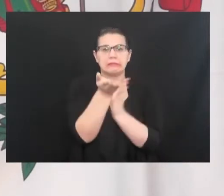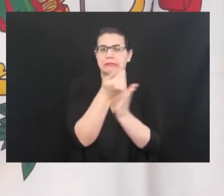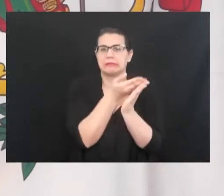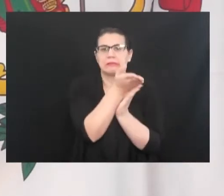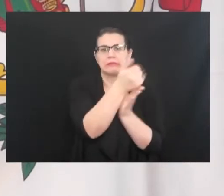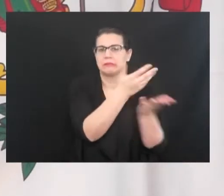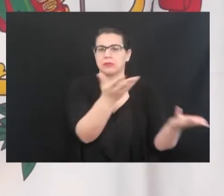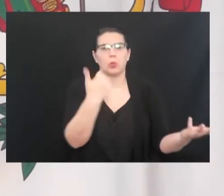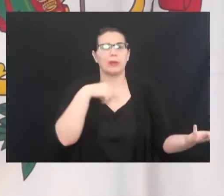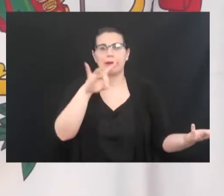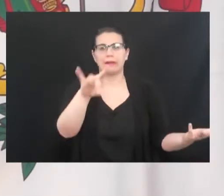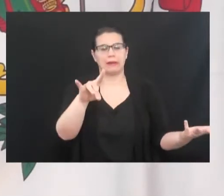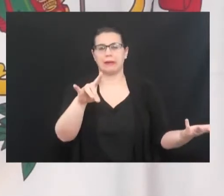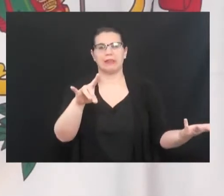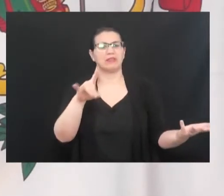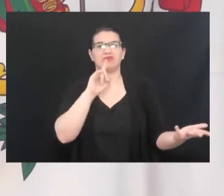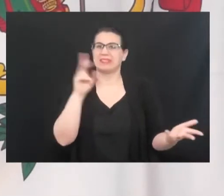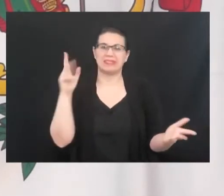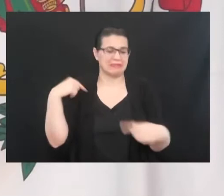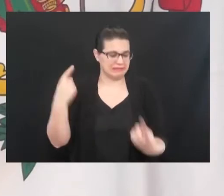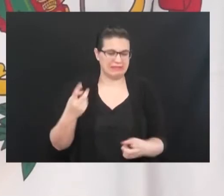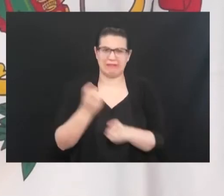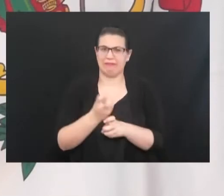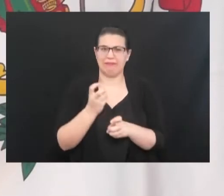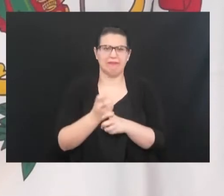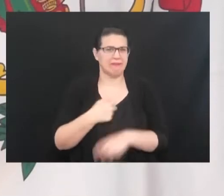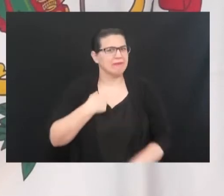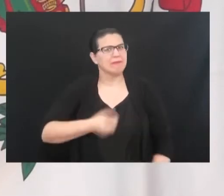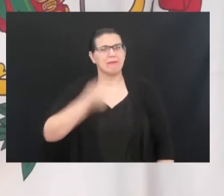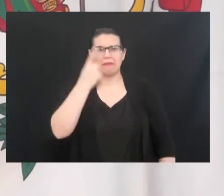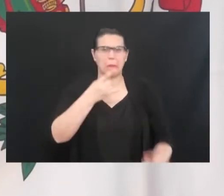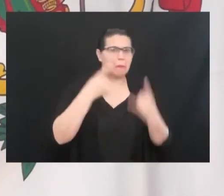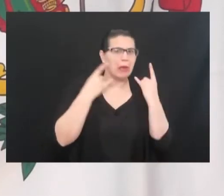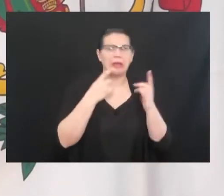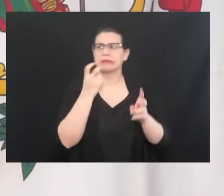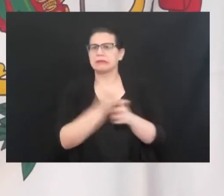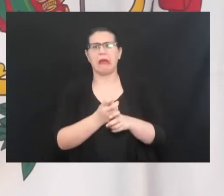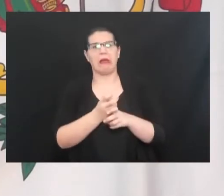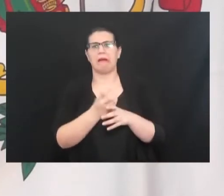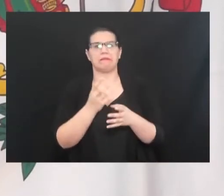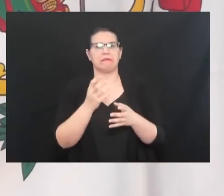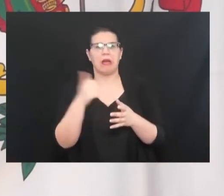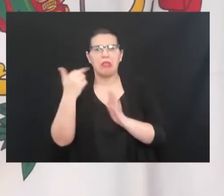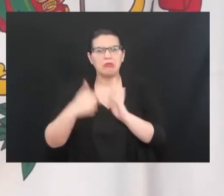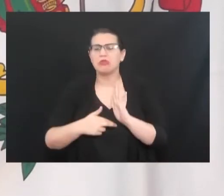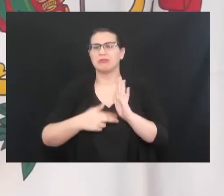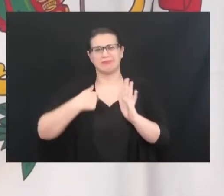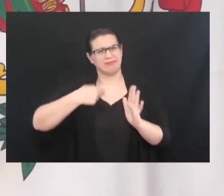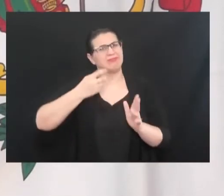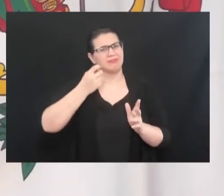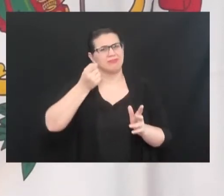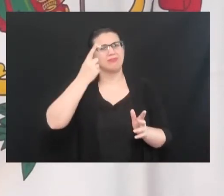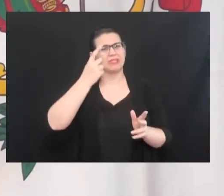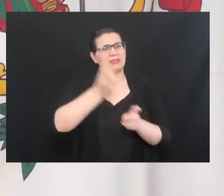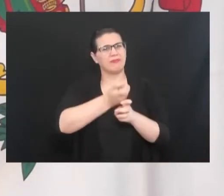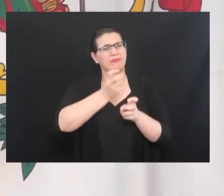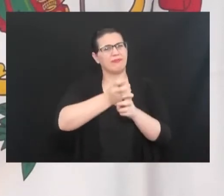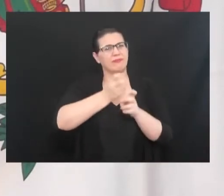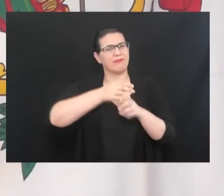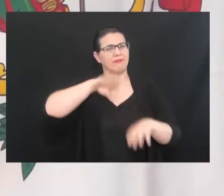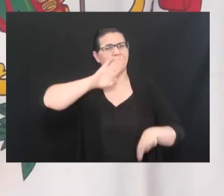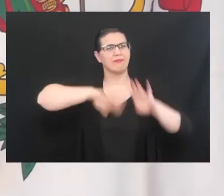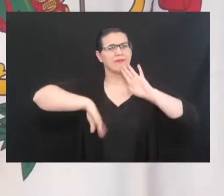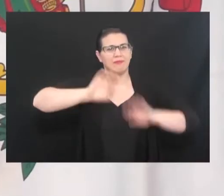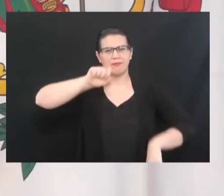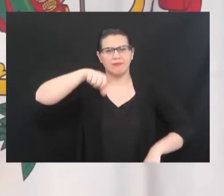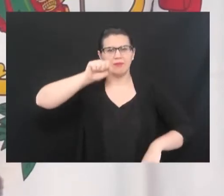all the stuff, I get it, it's been really tough. But for us to not think that this is, or to sit back and think